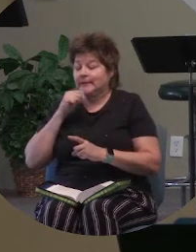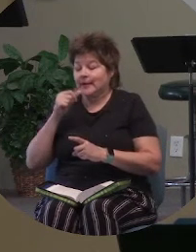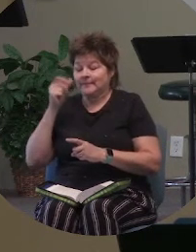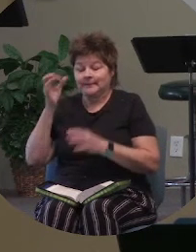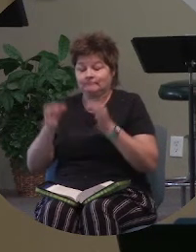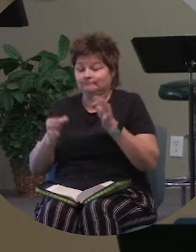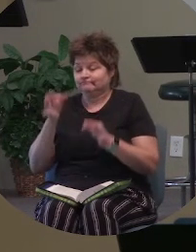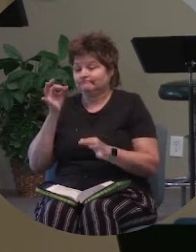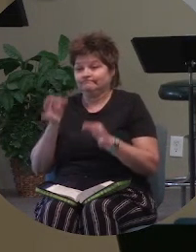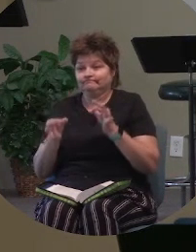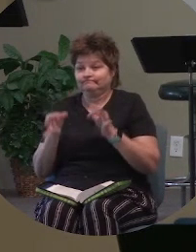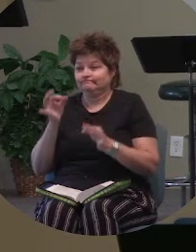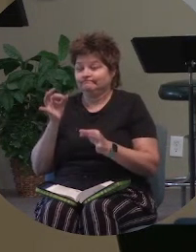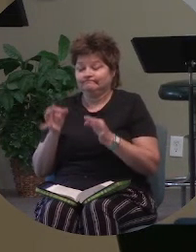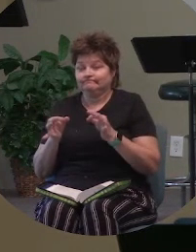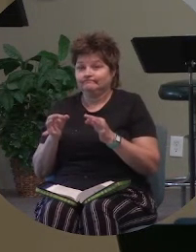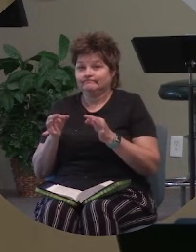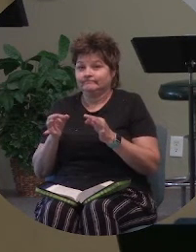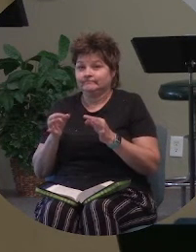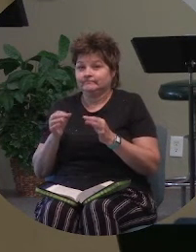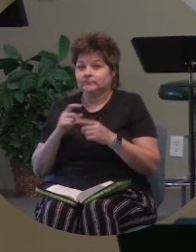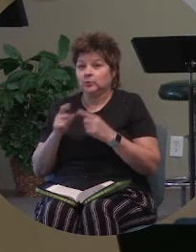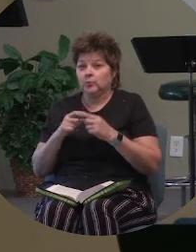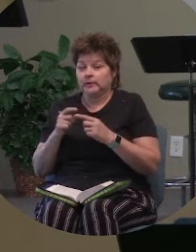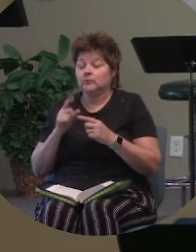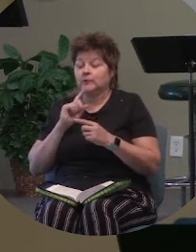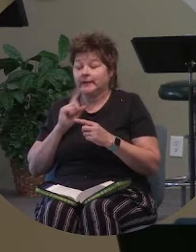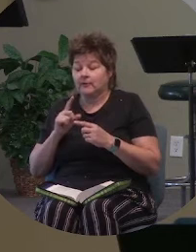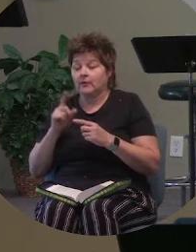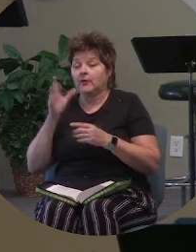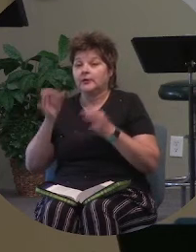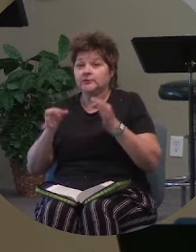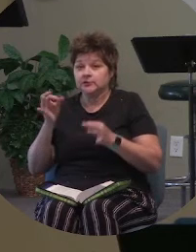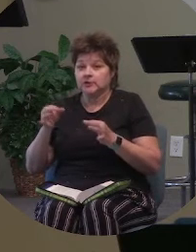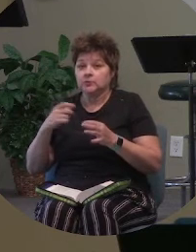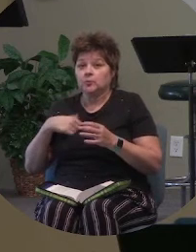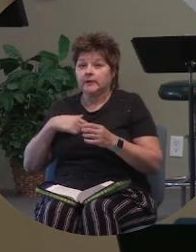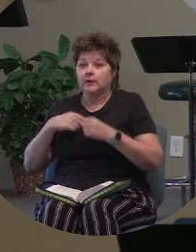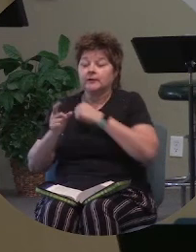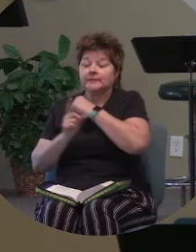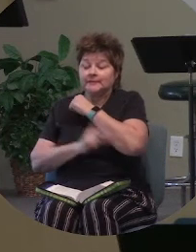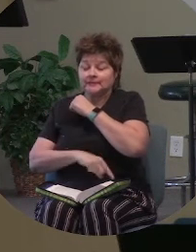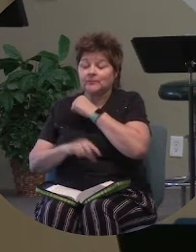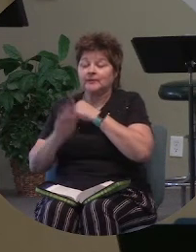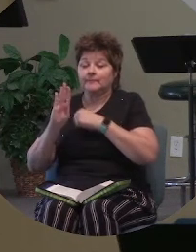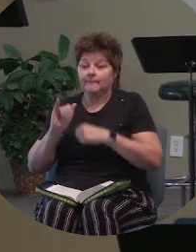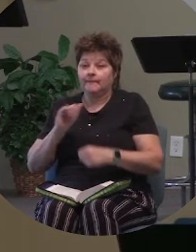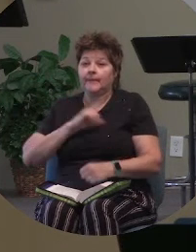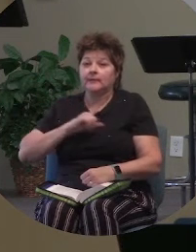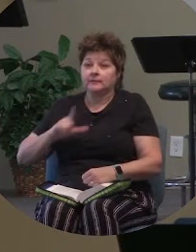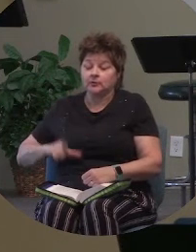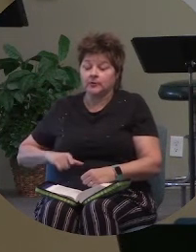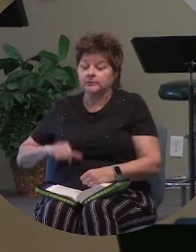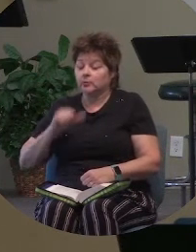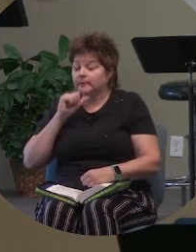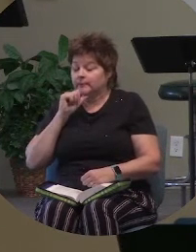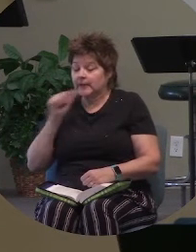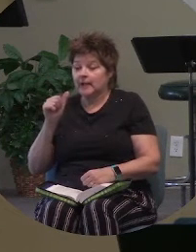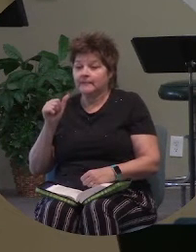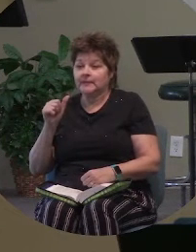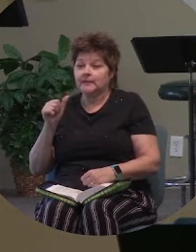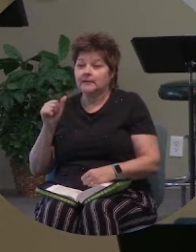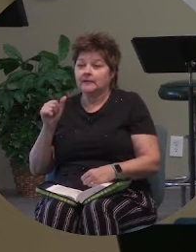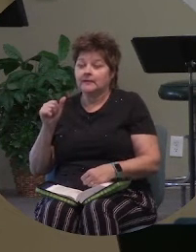judged. But when we are judged, we are disciplined by the Lord so that we will not be